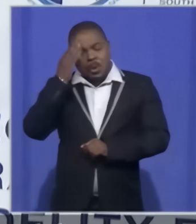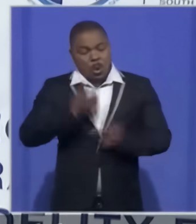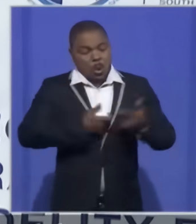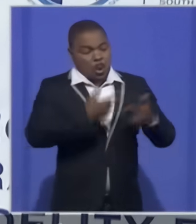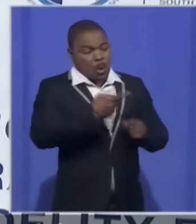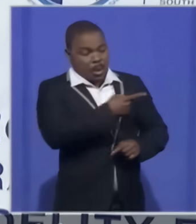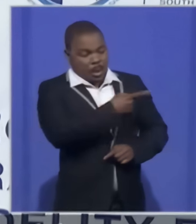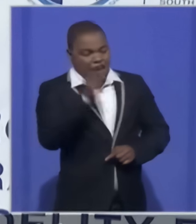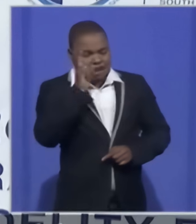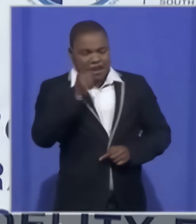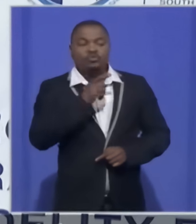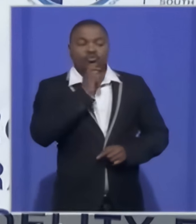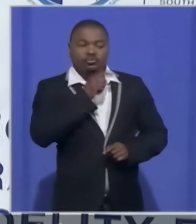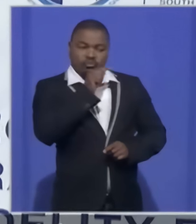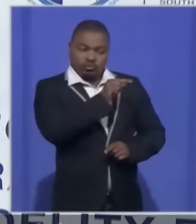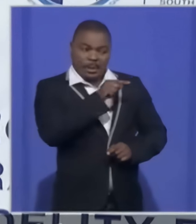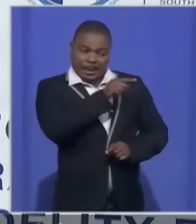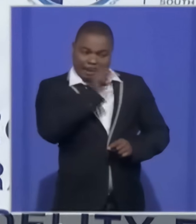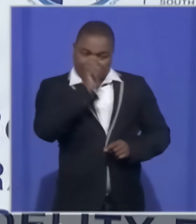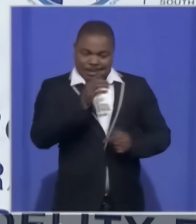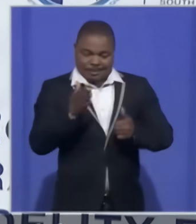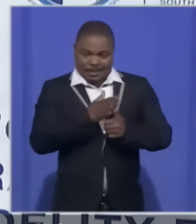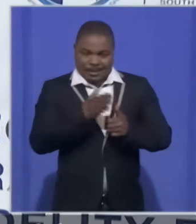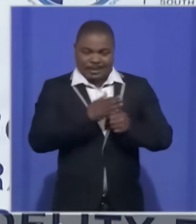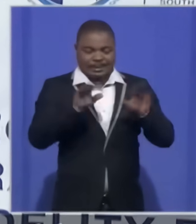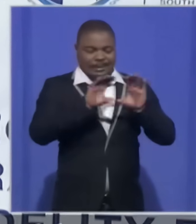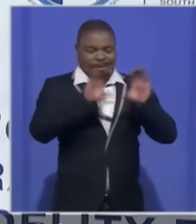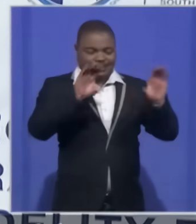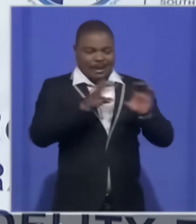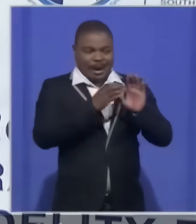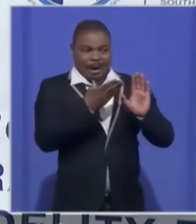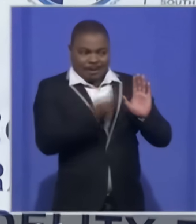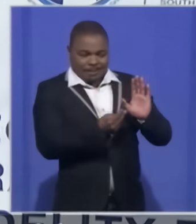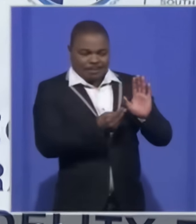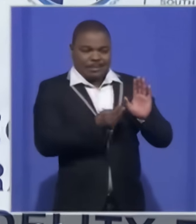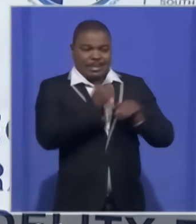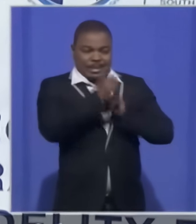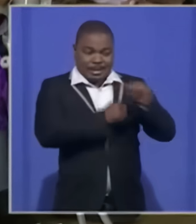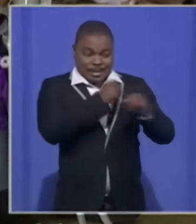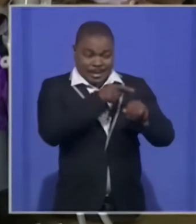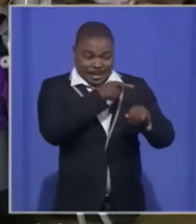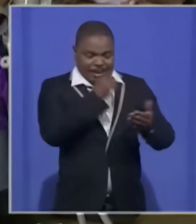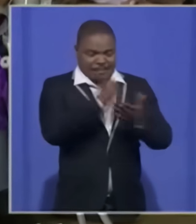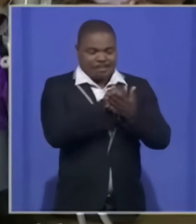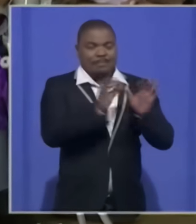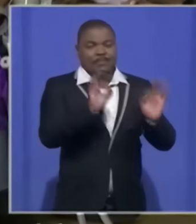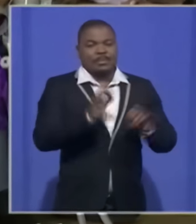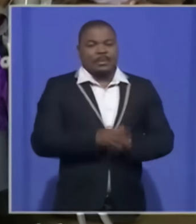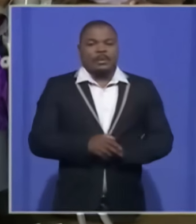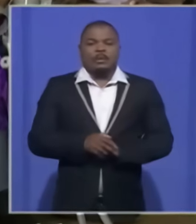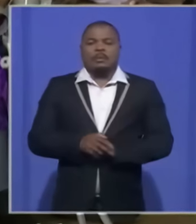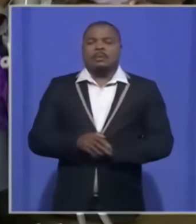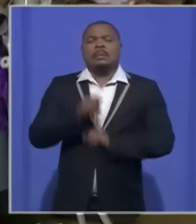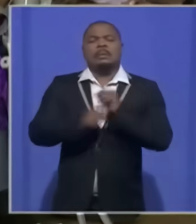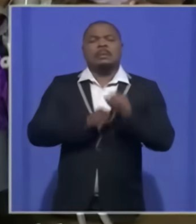ke agente e nang le Fidelity Fund Certificate ya selemo seno. Ho tloha ka selemo sa